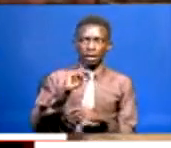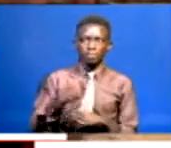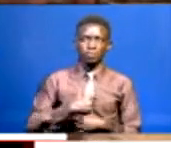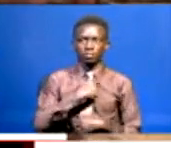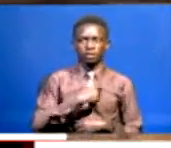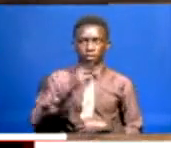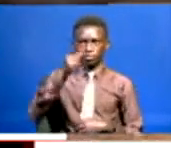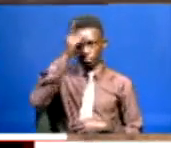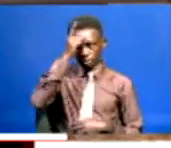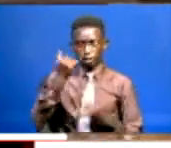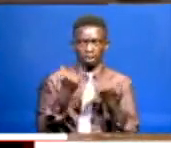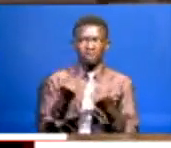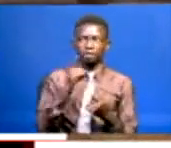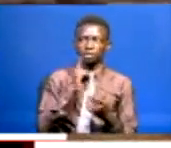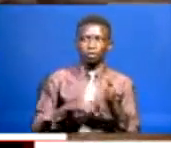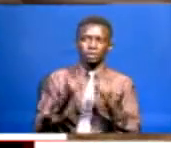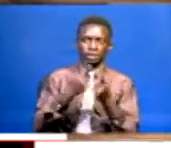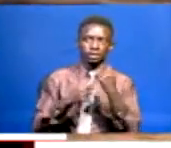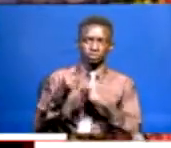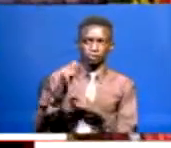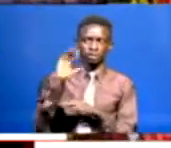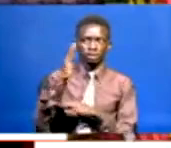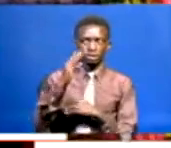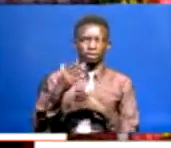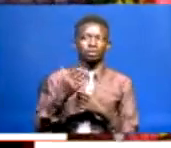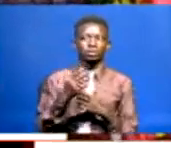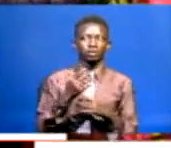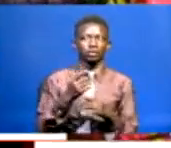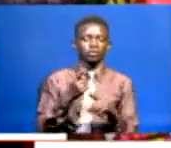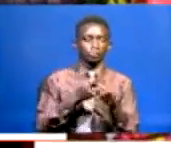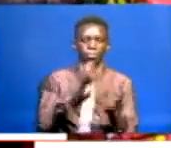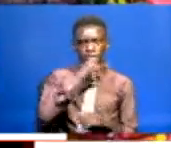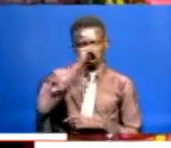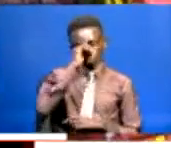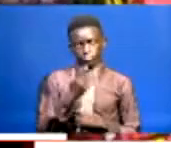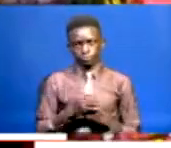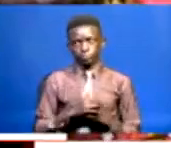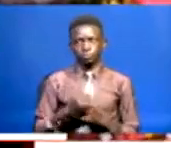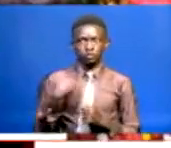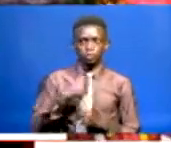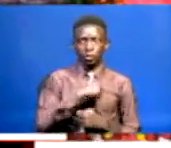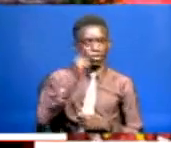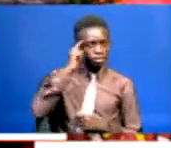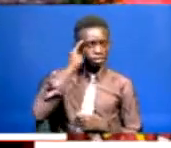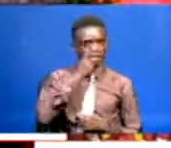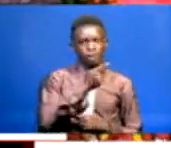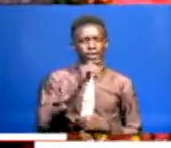told them that they sold the trees out of ignorance. Sasa tukafikiria huyu mchina ambaye amekuja